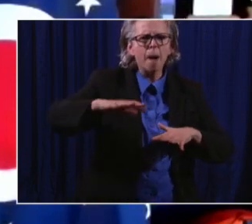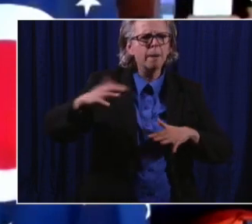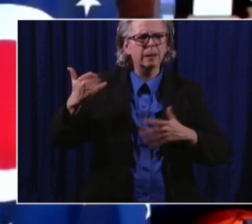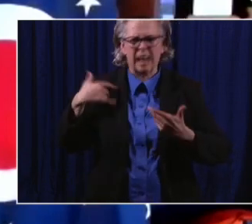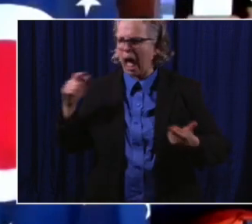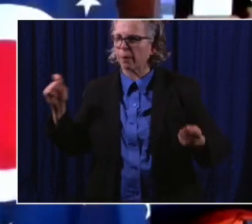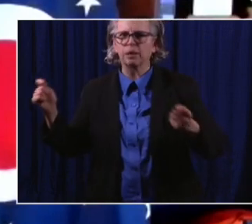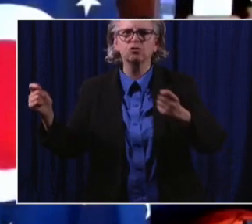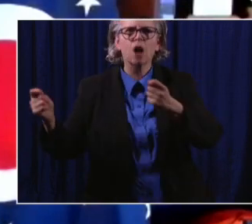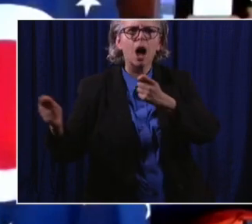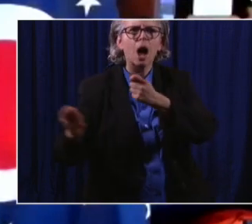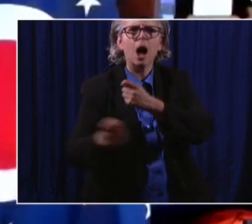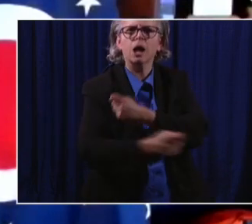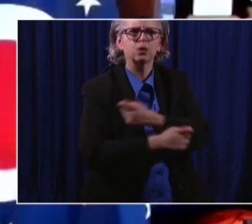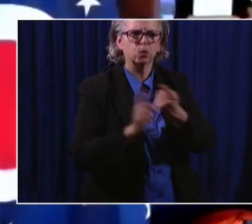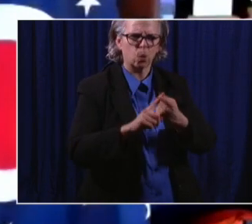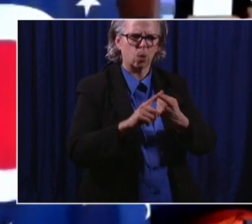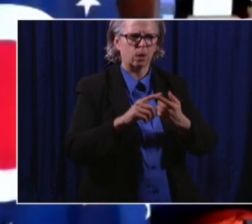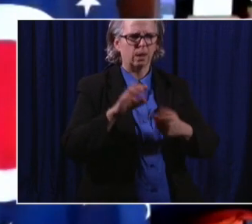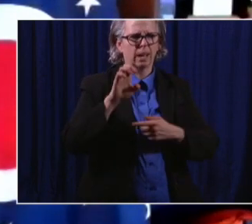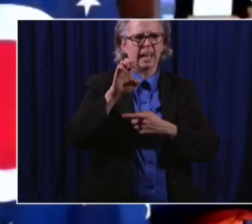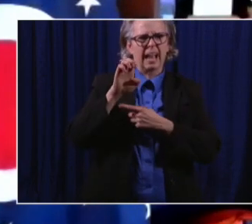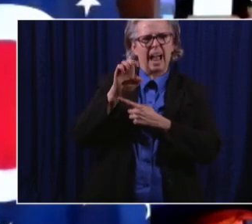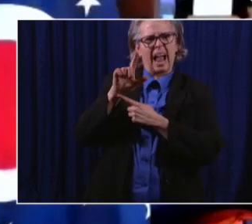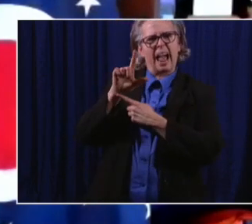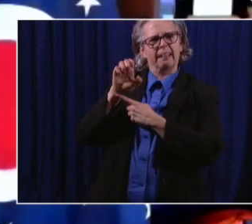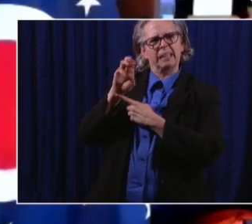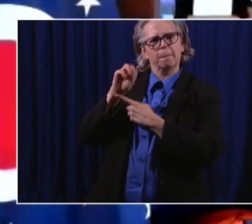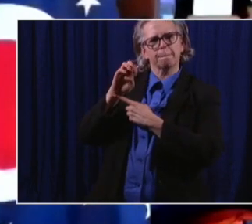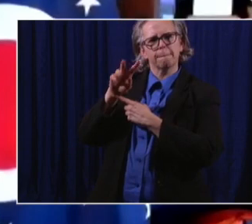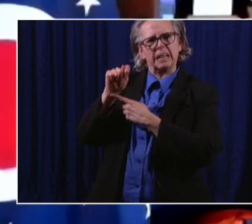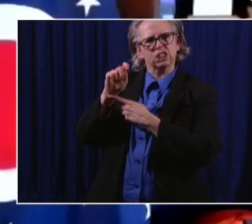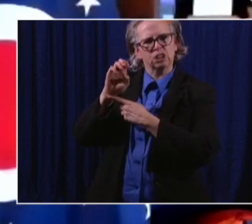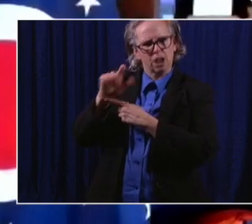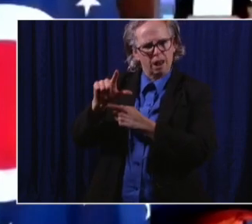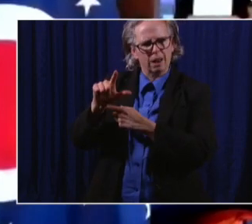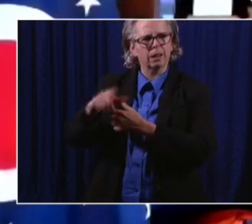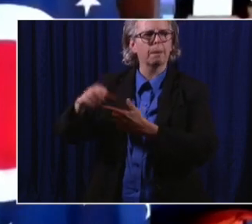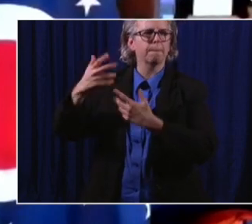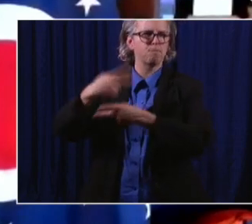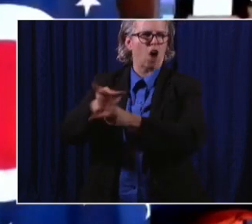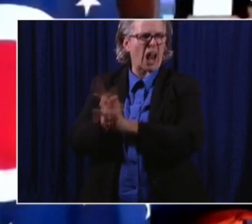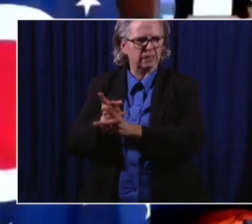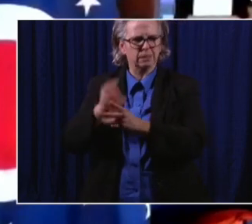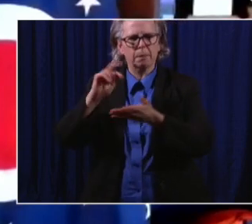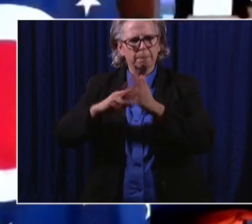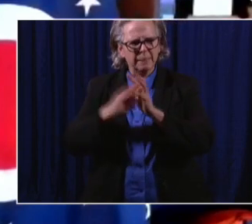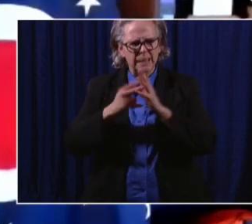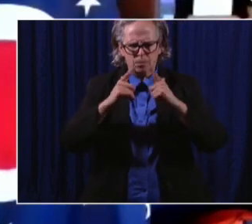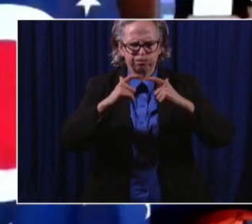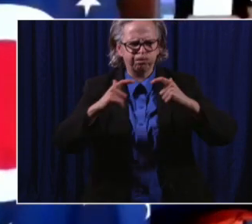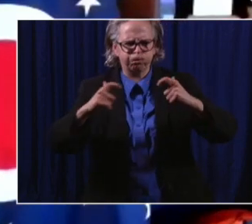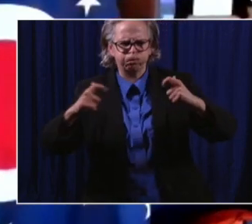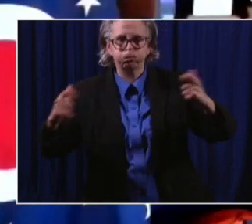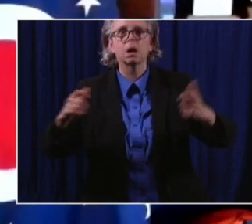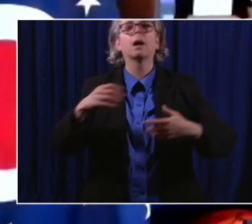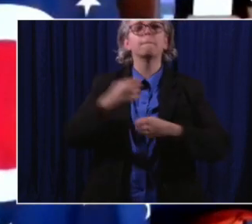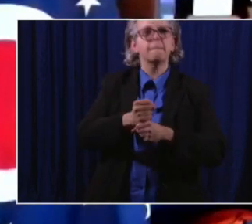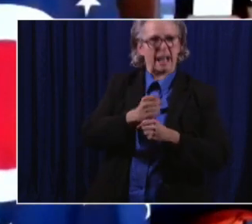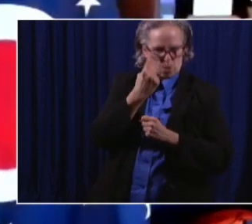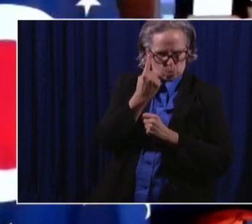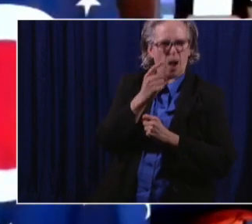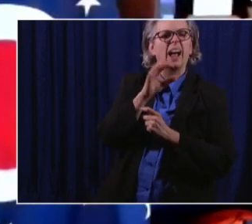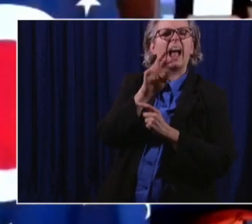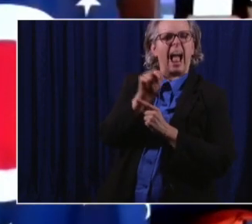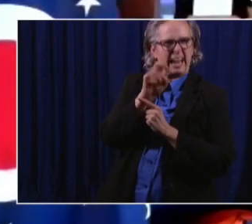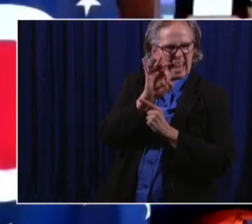elemental products. They're going to use this now to produce N95 masks, and this will serve customers in